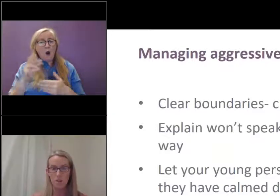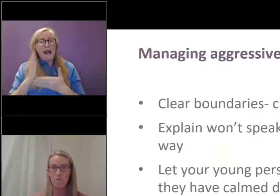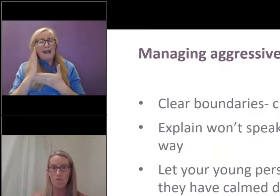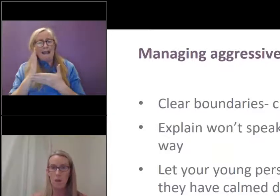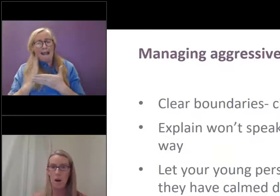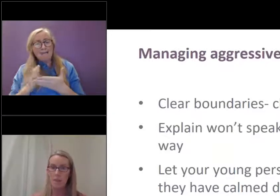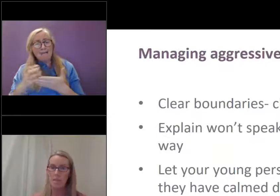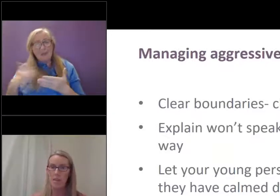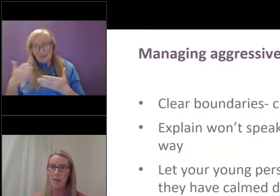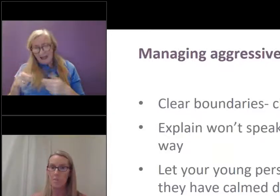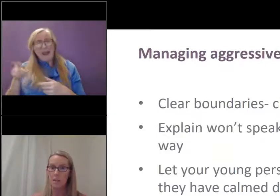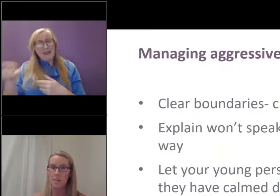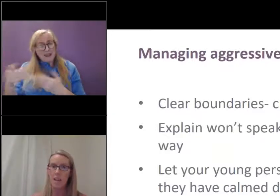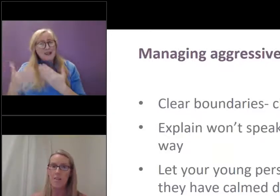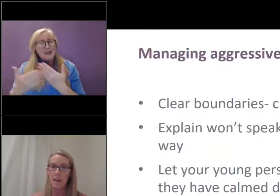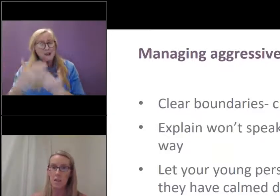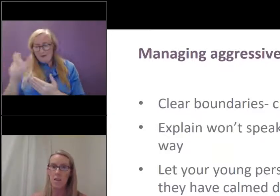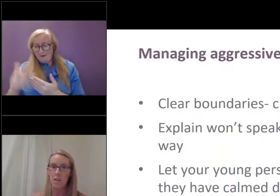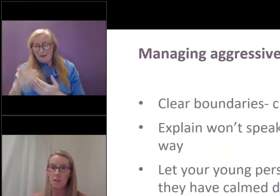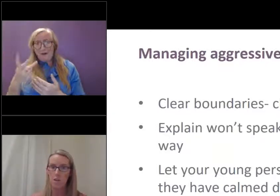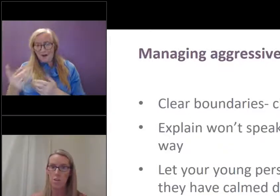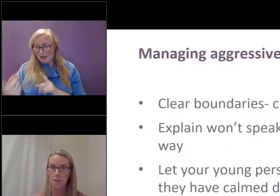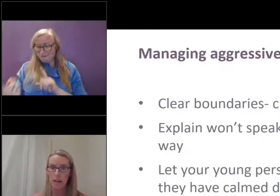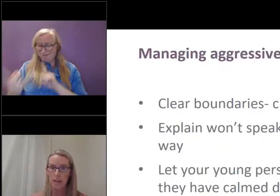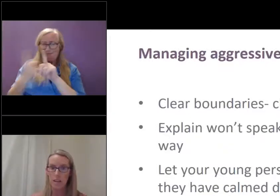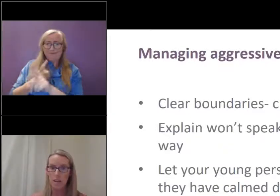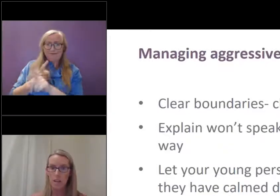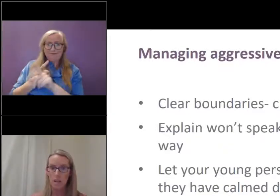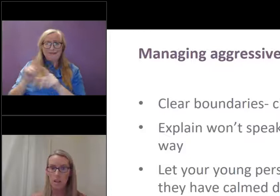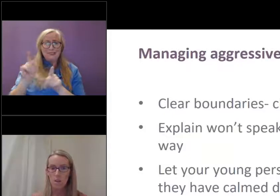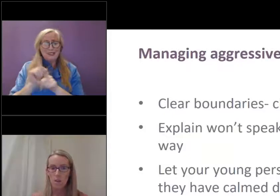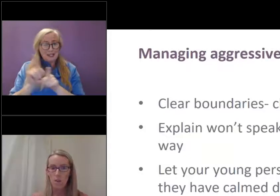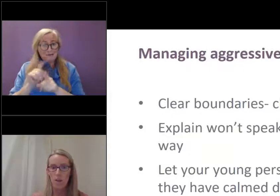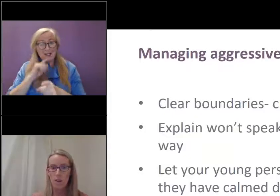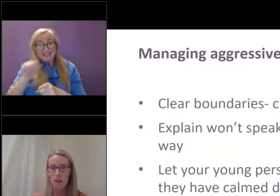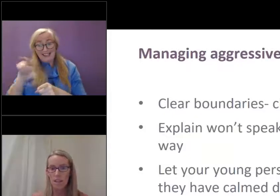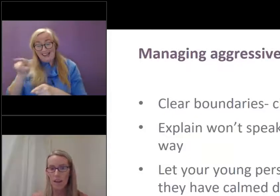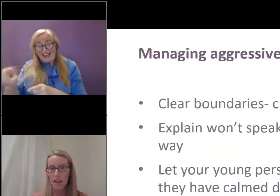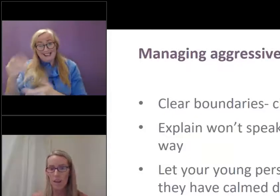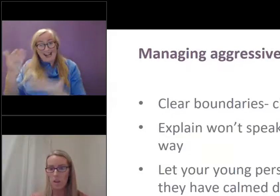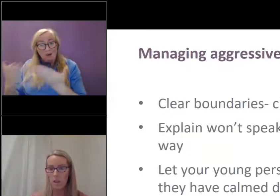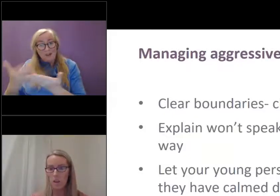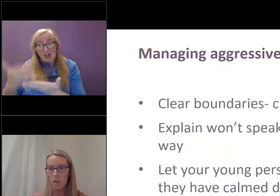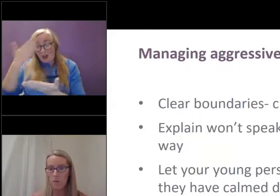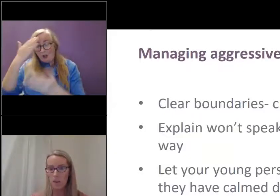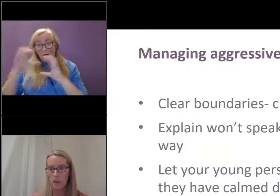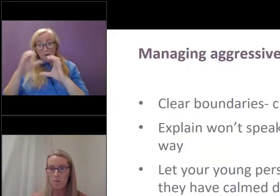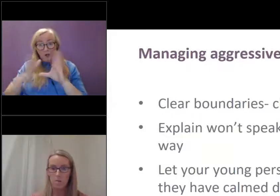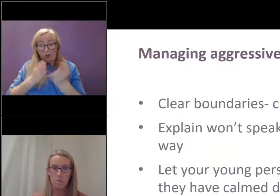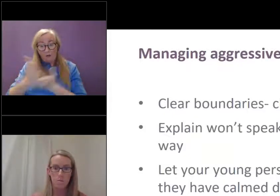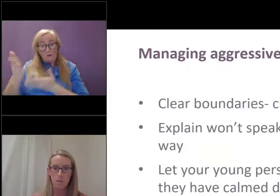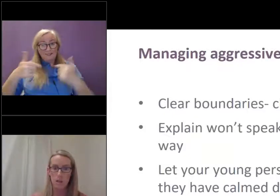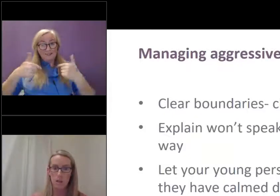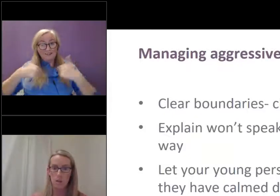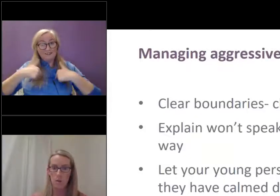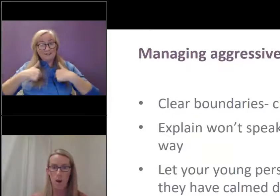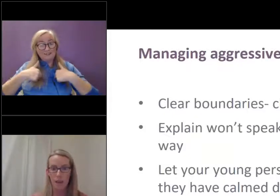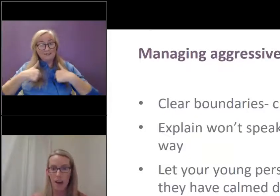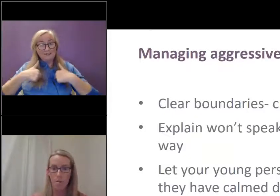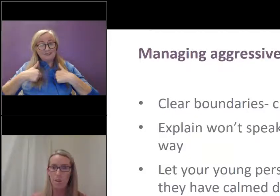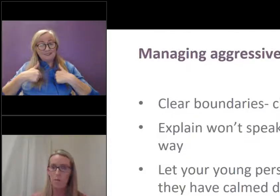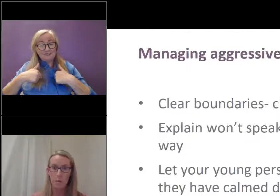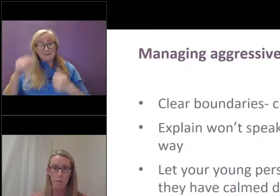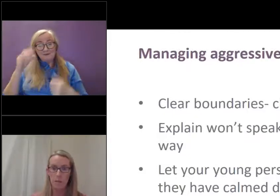young person is going to respond with that, because that's how they've learned to communicate. So if you can kind of say, you know, that, you know,